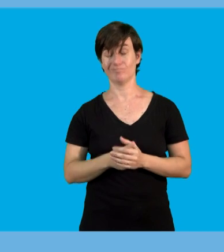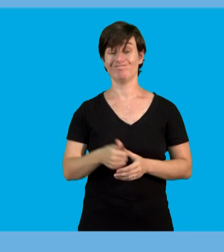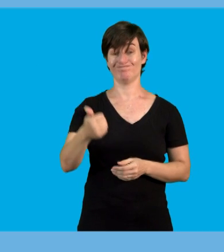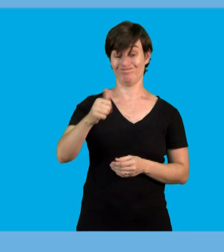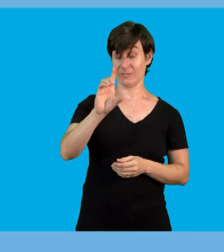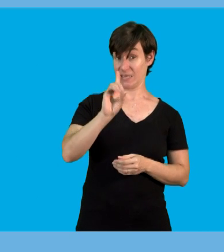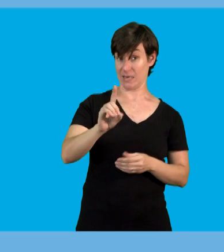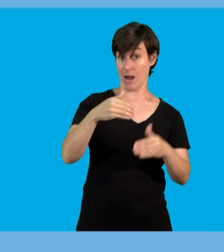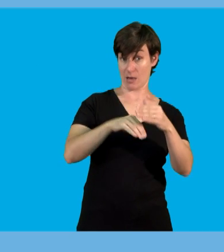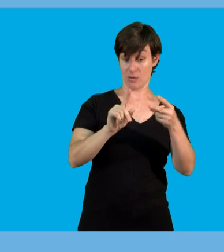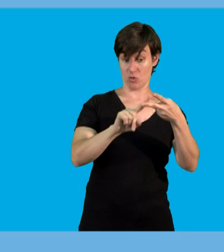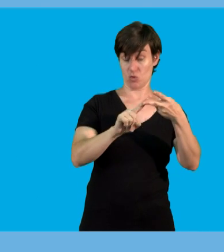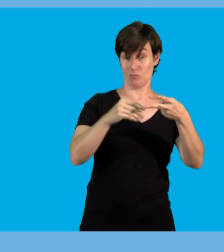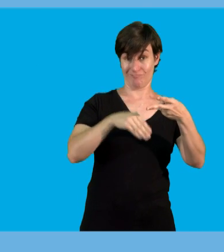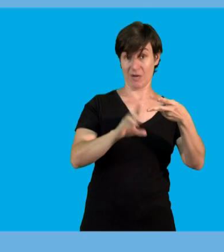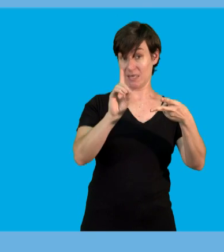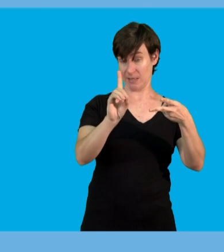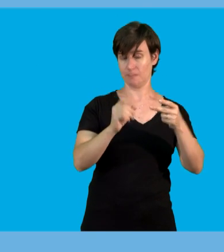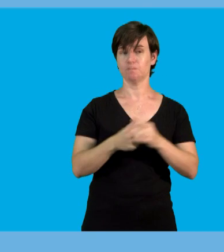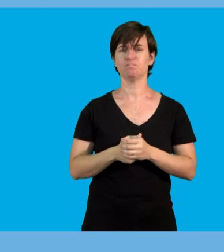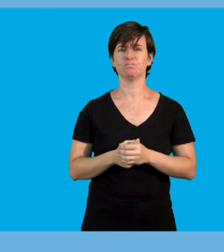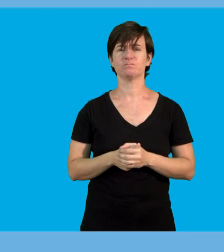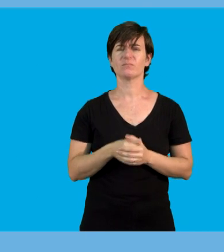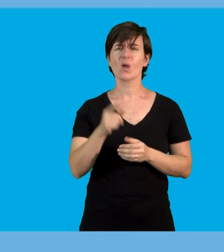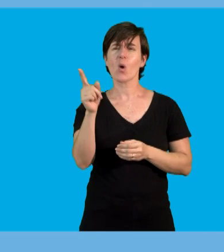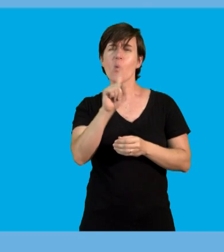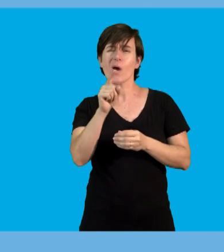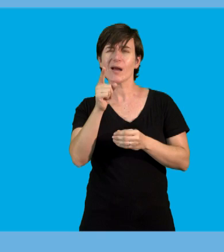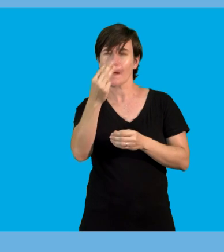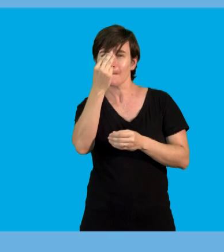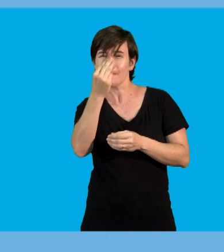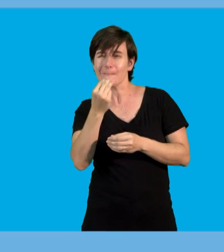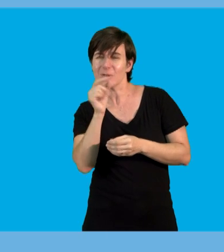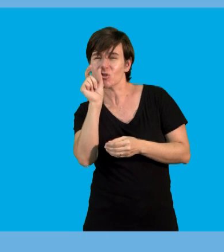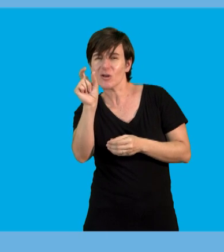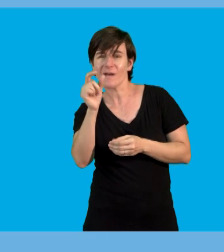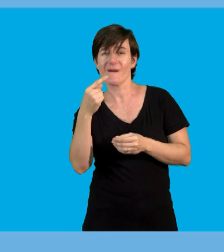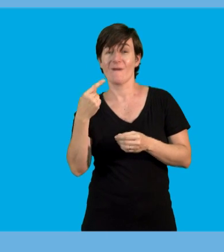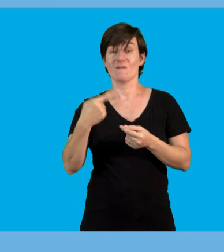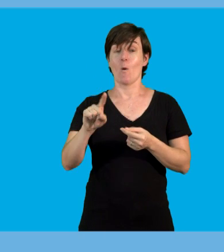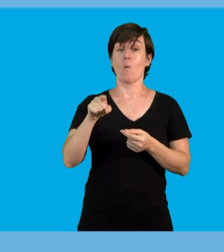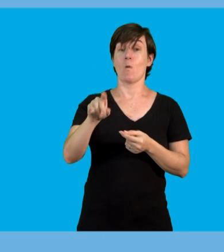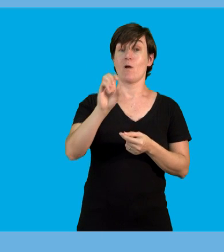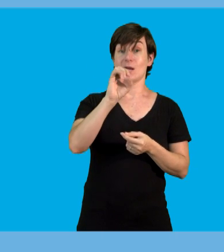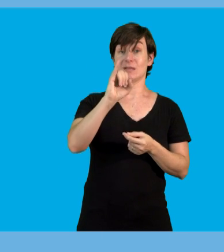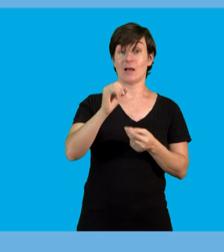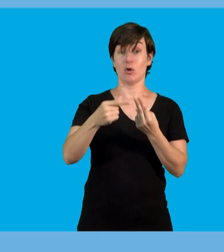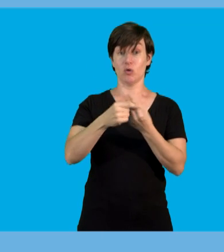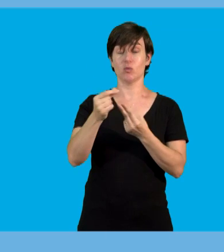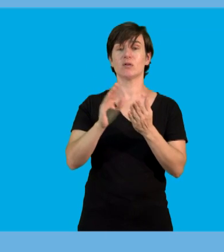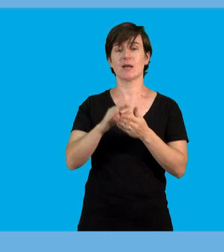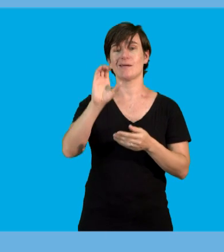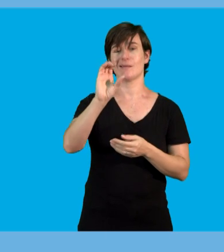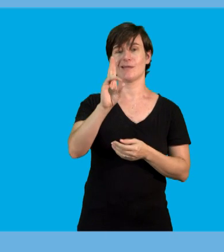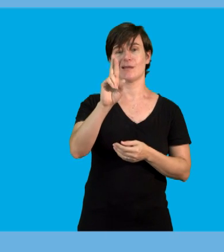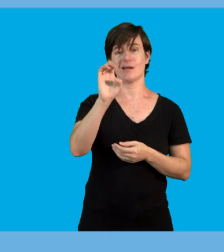question D. What is the symbol and SI unit for current strength? So the symbol for current strength, so we have